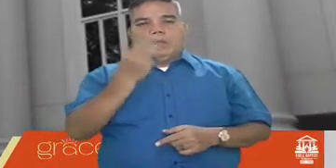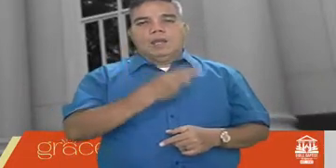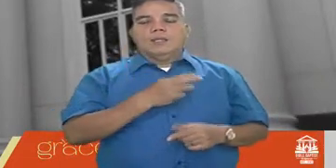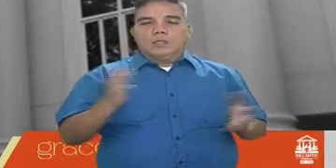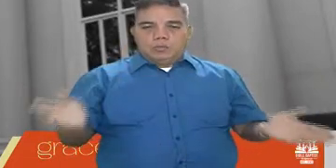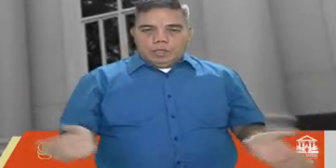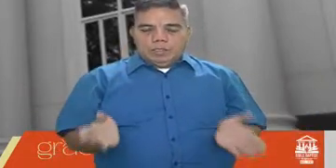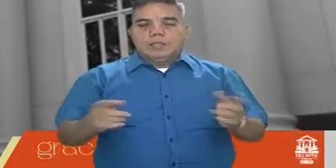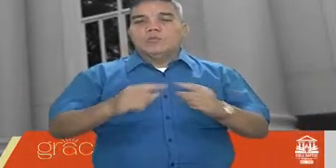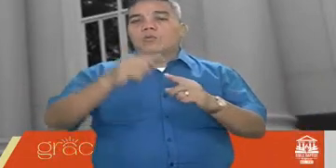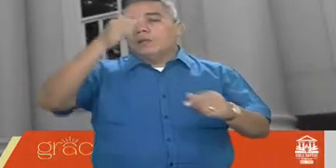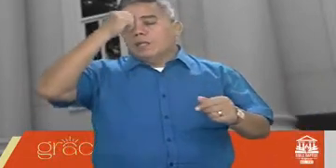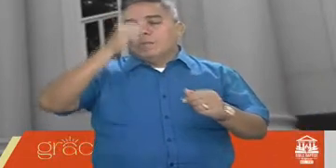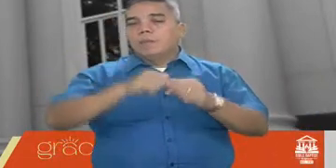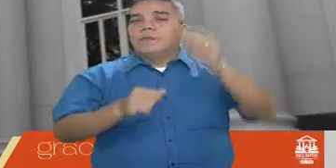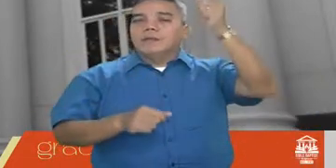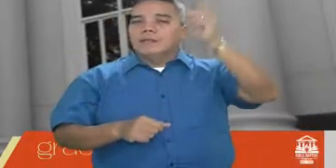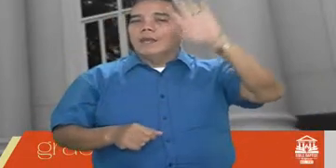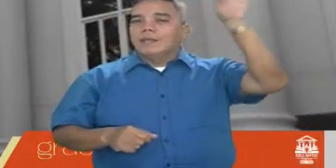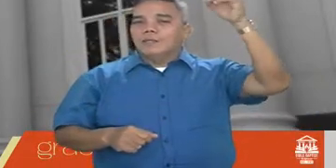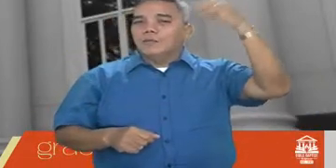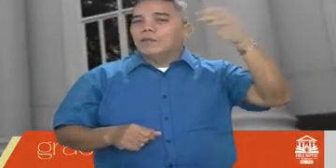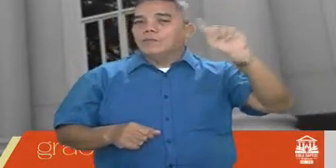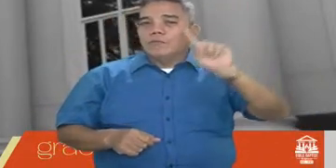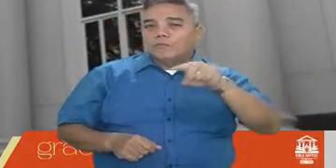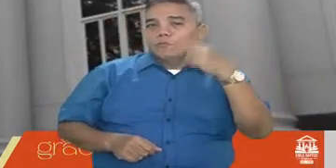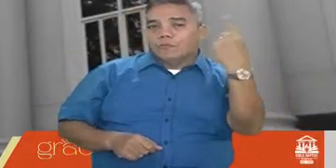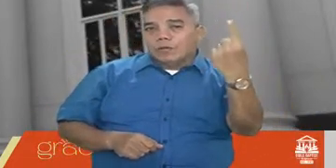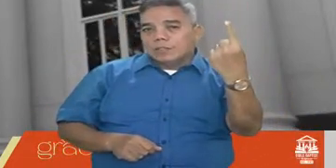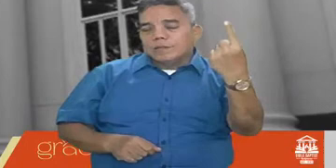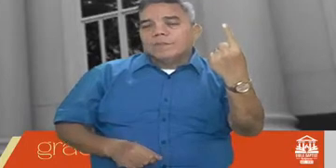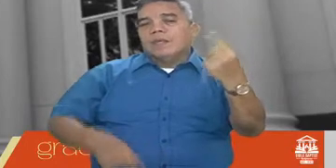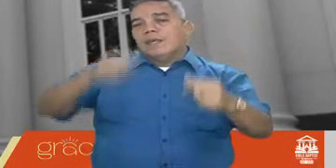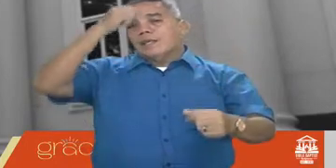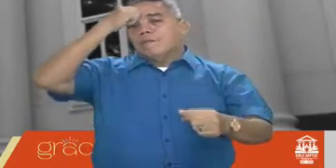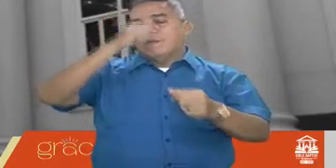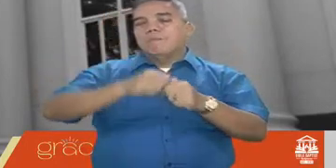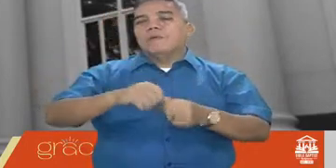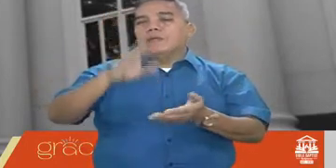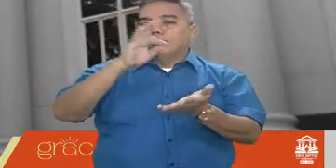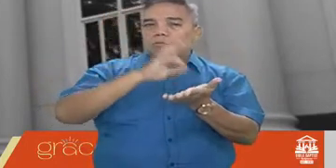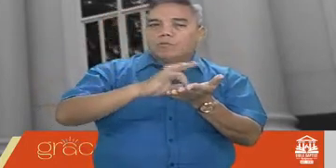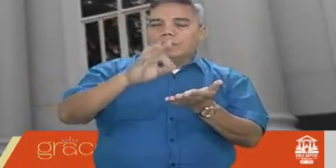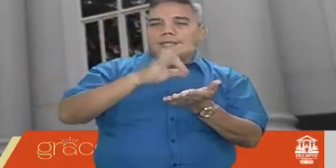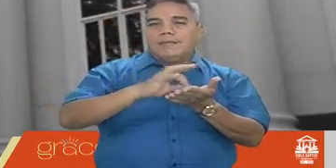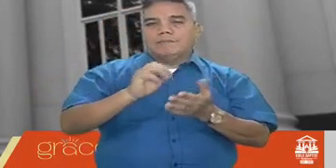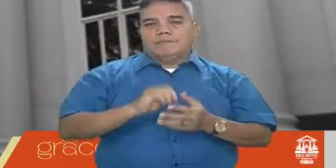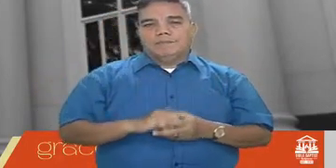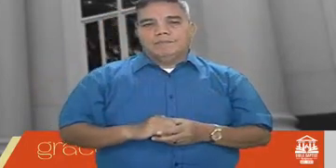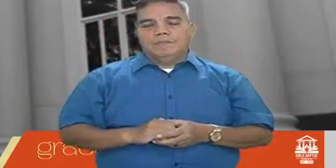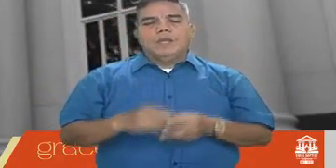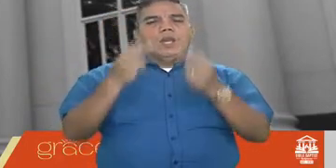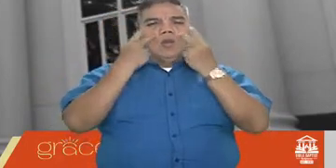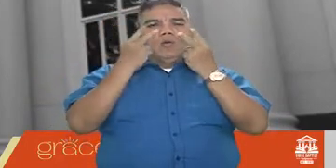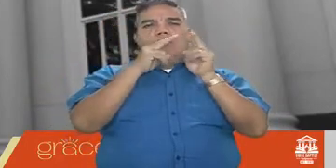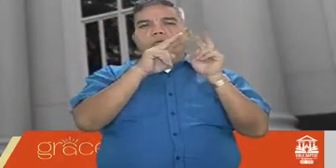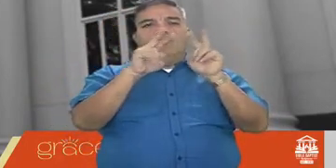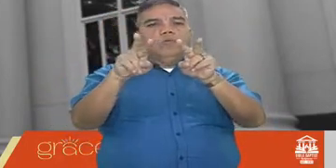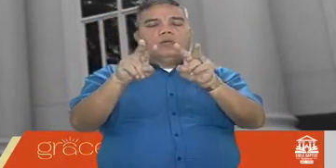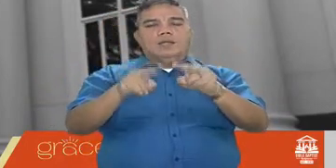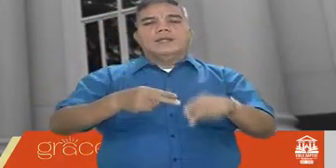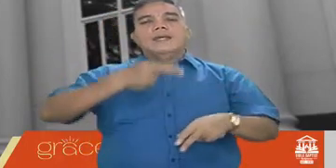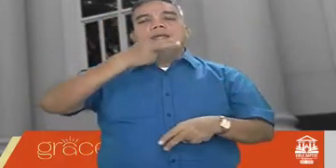to, exhorted to remember God's grace first. Remember to forgive. Okay, going back to our text, look